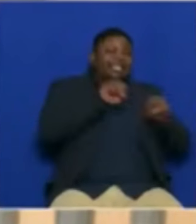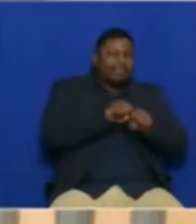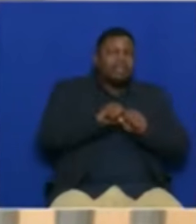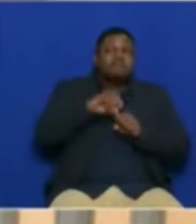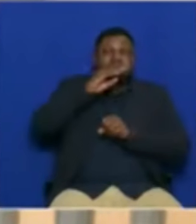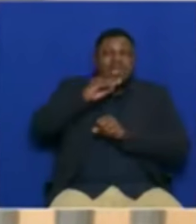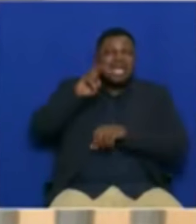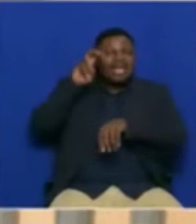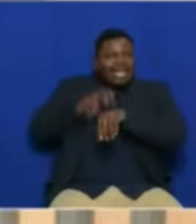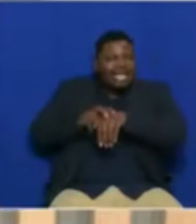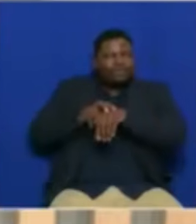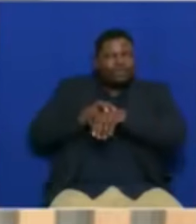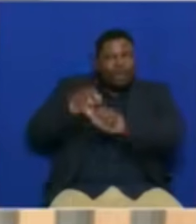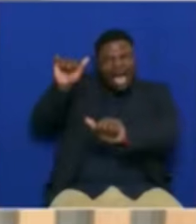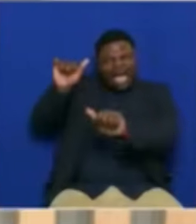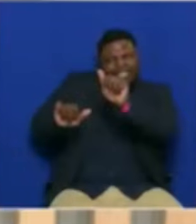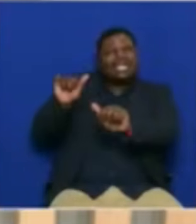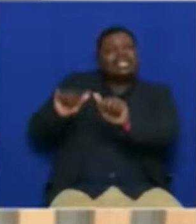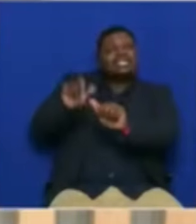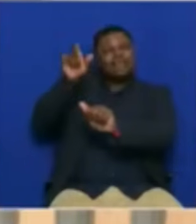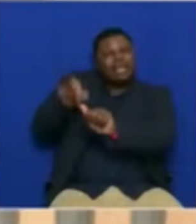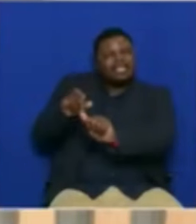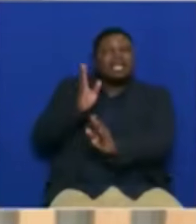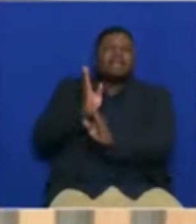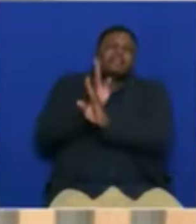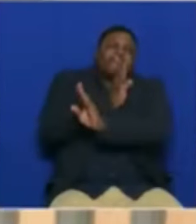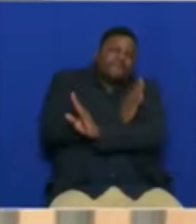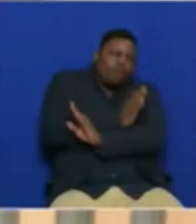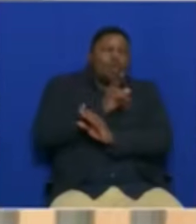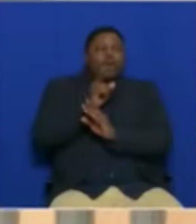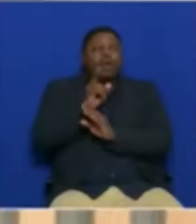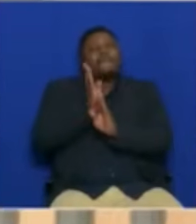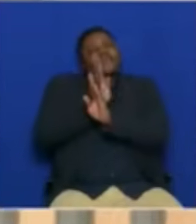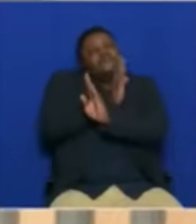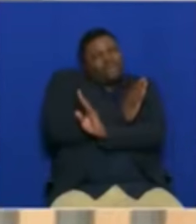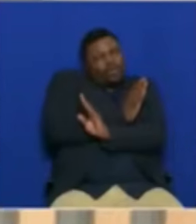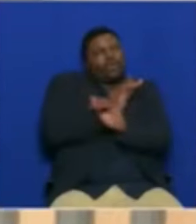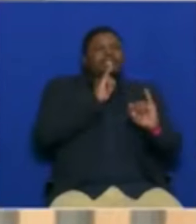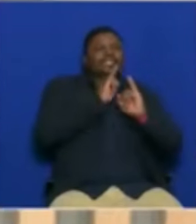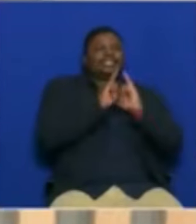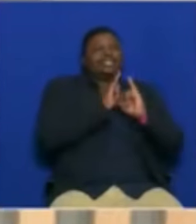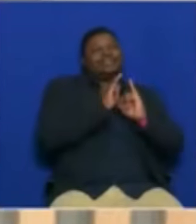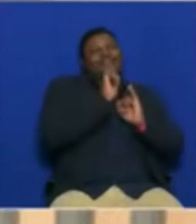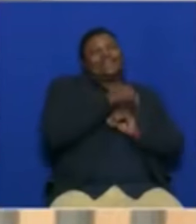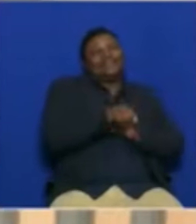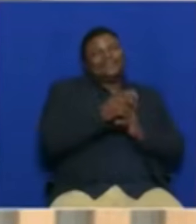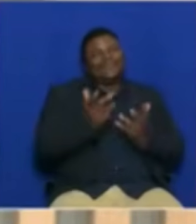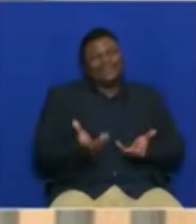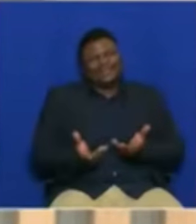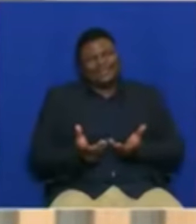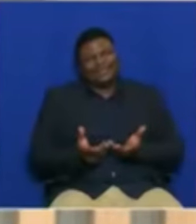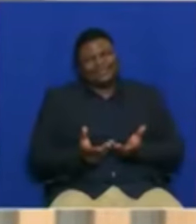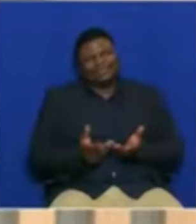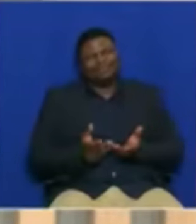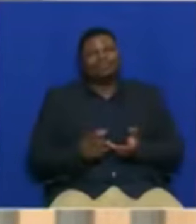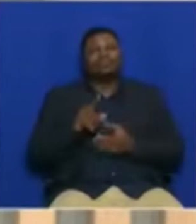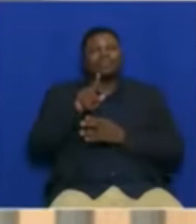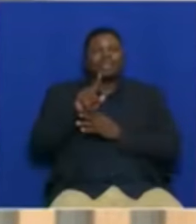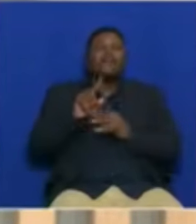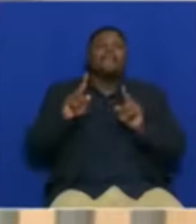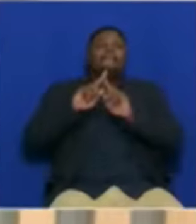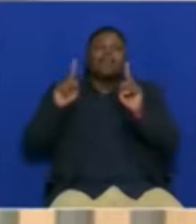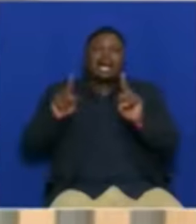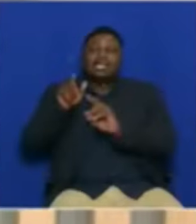somebody who has not begun a process of vetting. Now, how does a civilian achieve that? You say